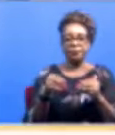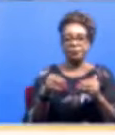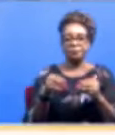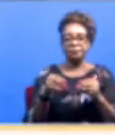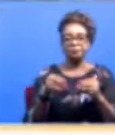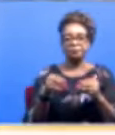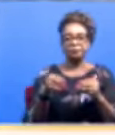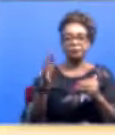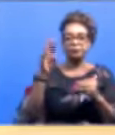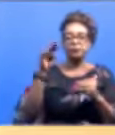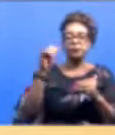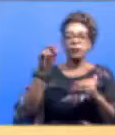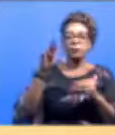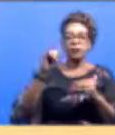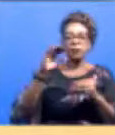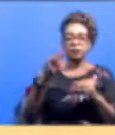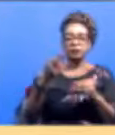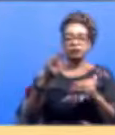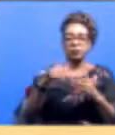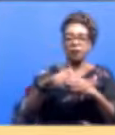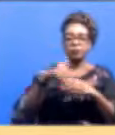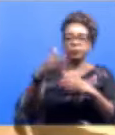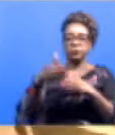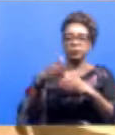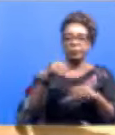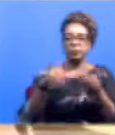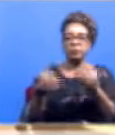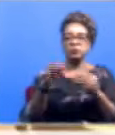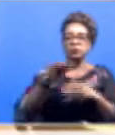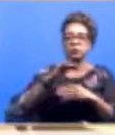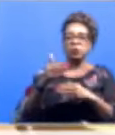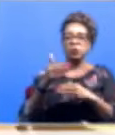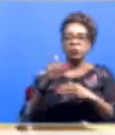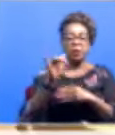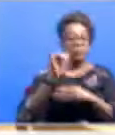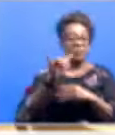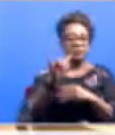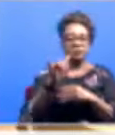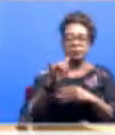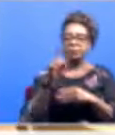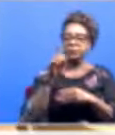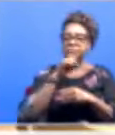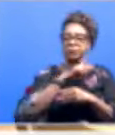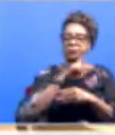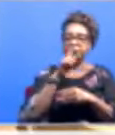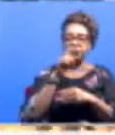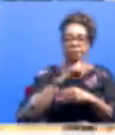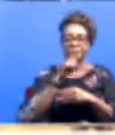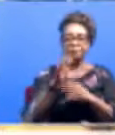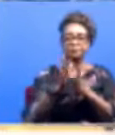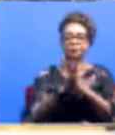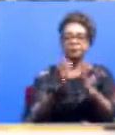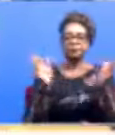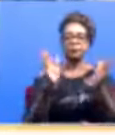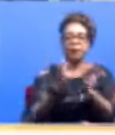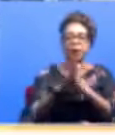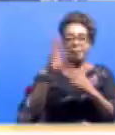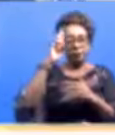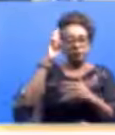Marachi Estate in the outskirts of Busia town has been a no-go zone for some members of the public and the